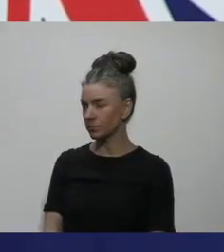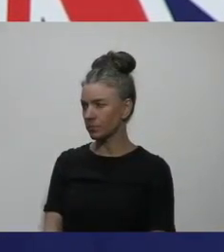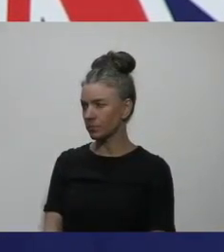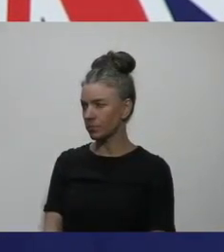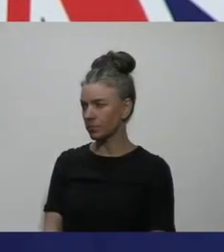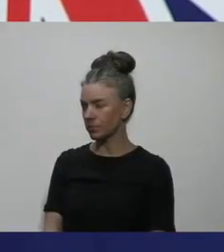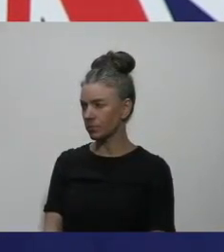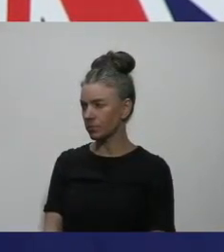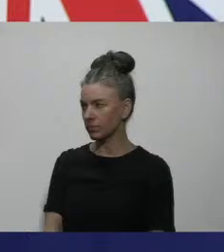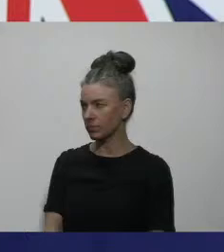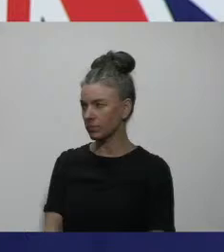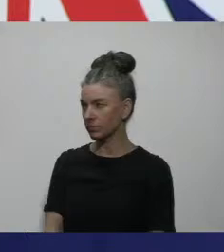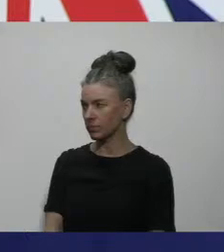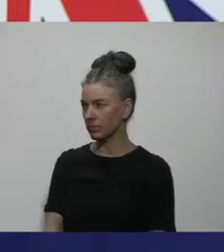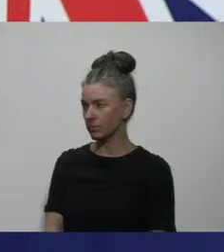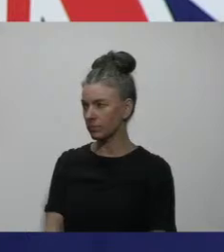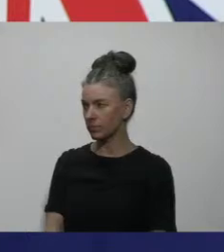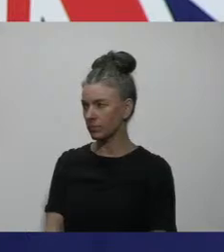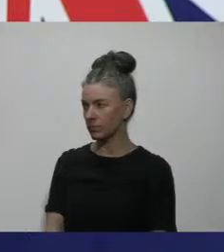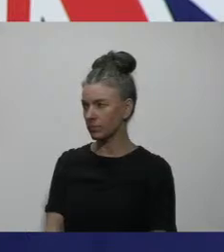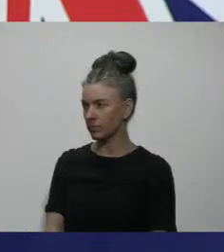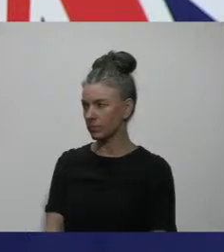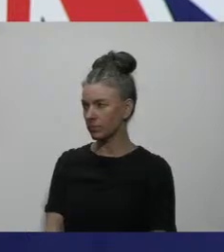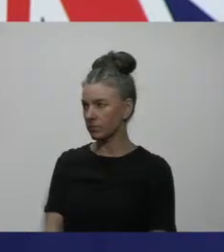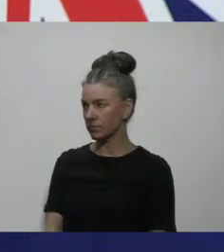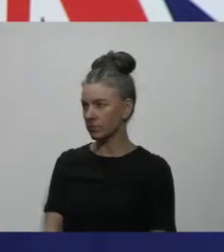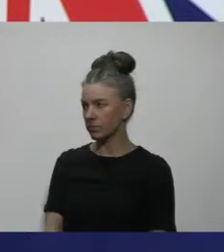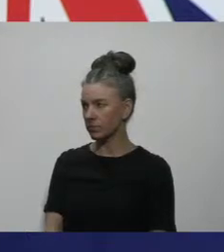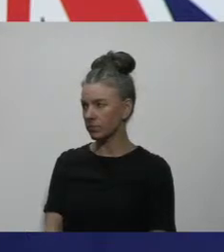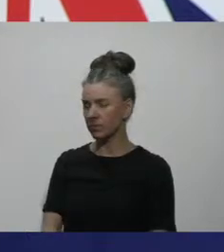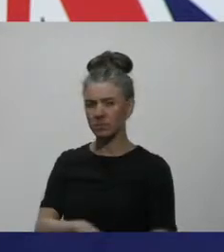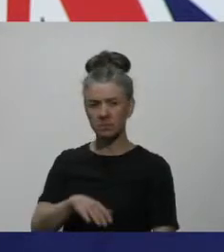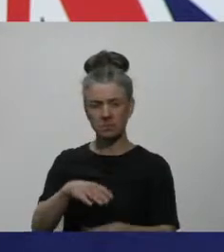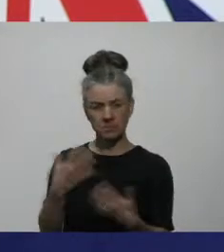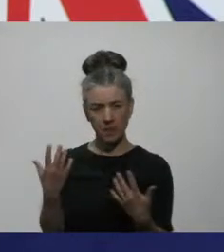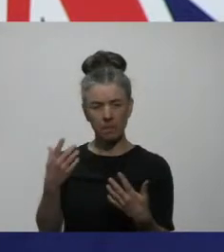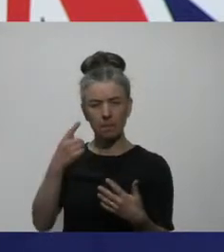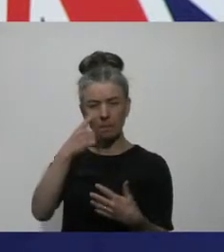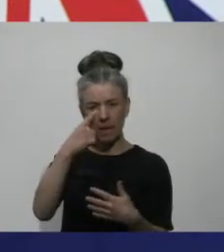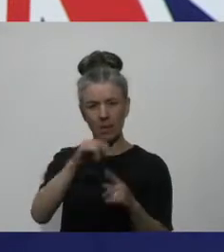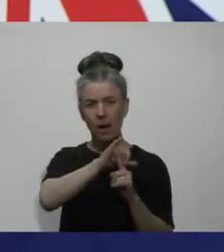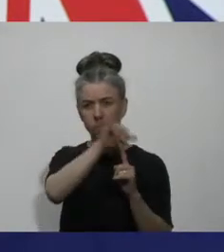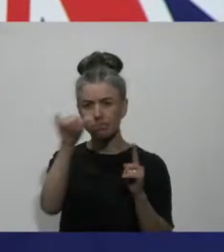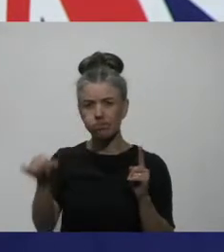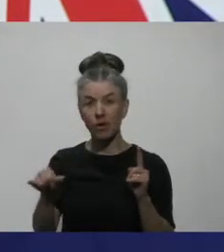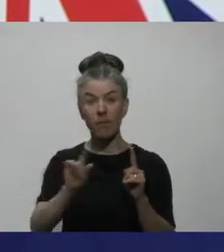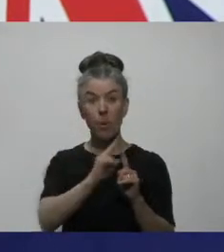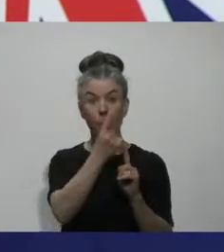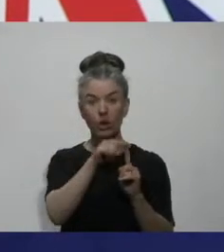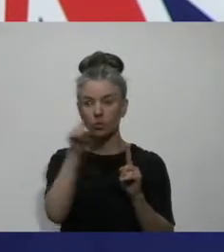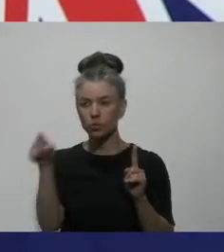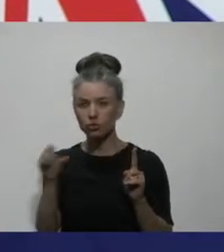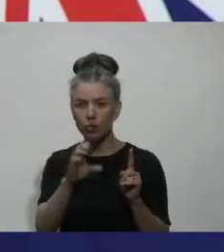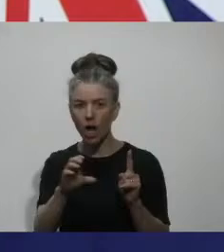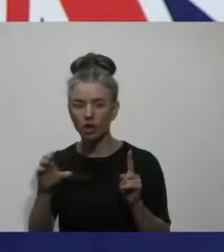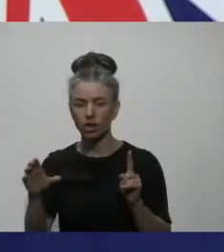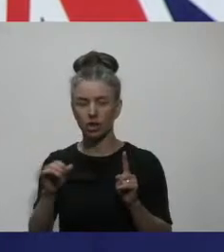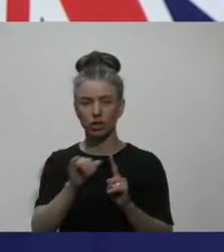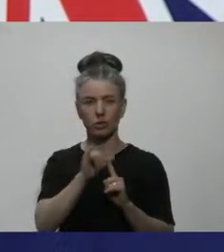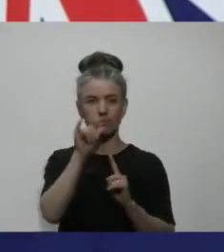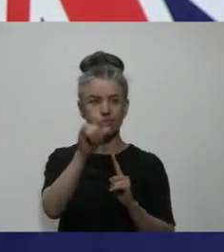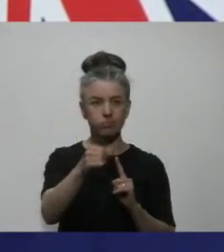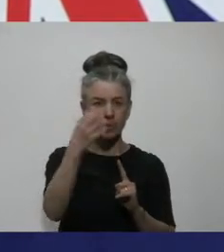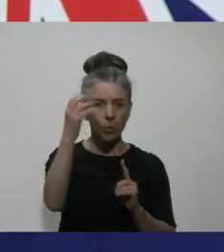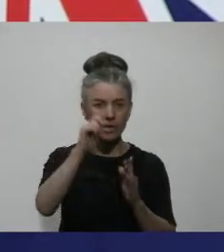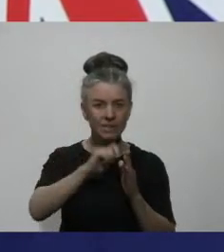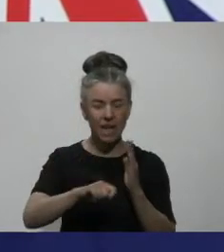reports of not insignificant amounts of people flying into places like Christchurch and Queenstown. Might use the government sort of